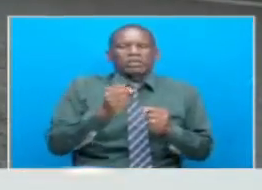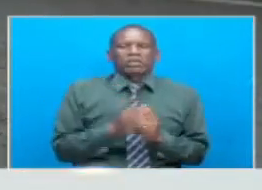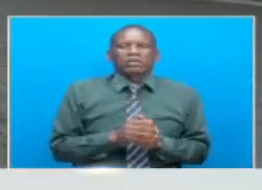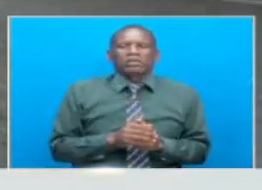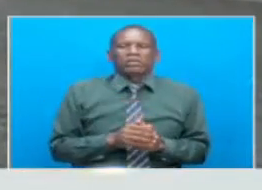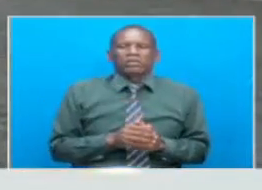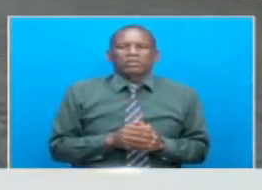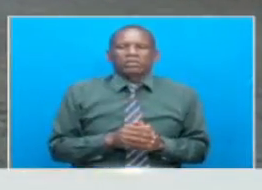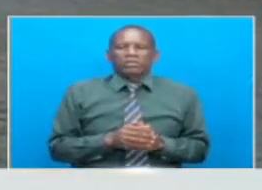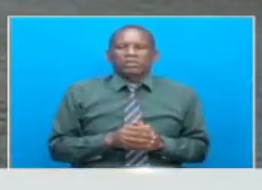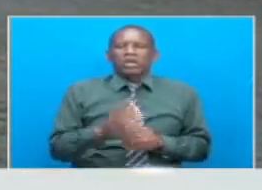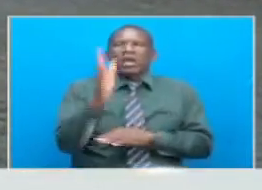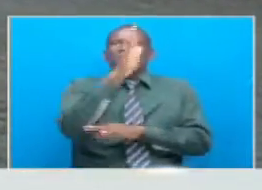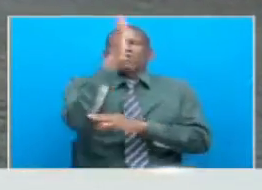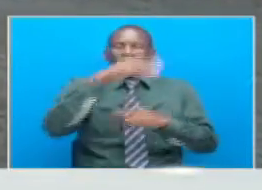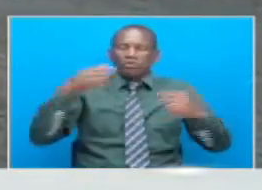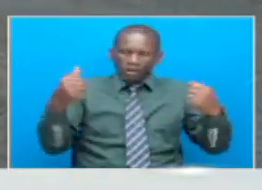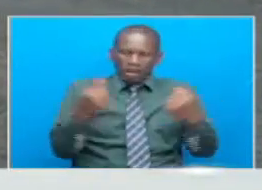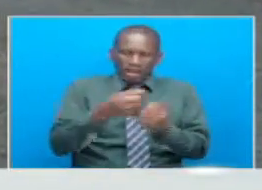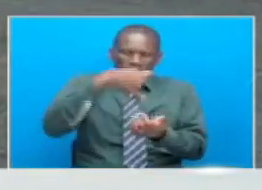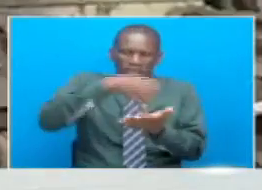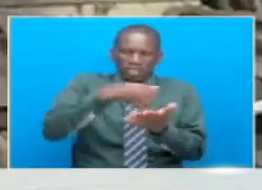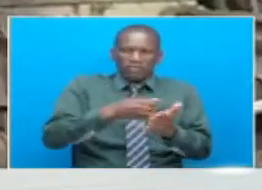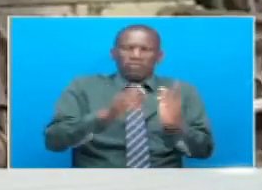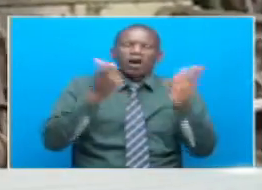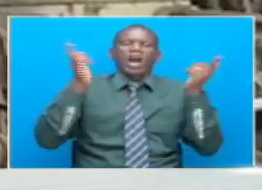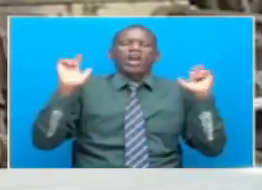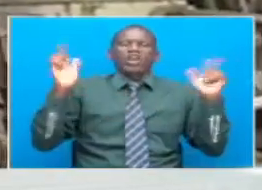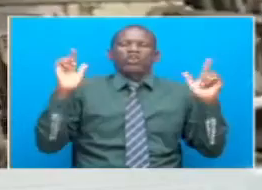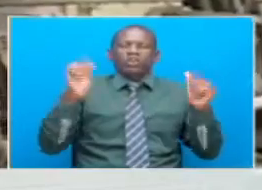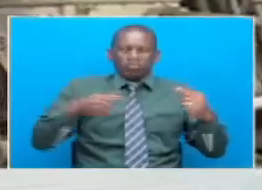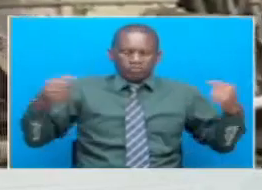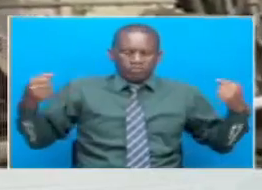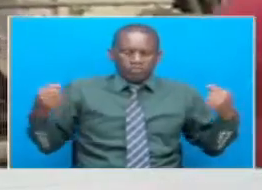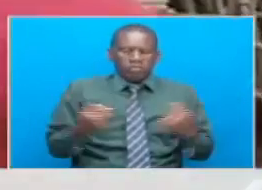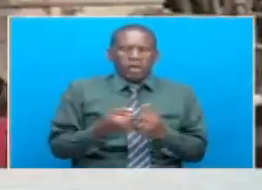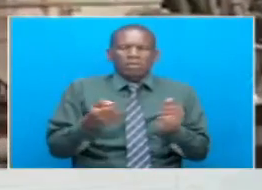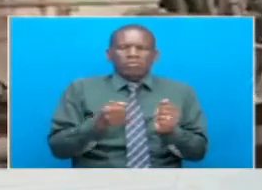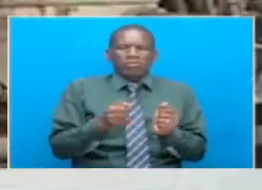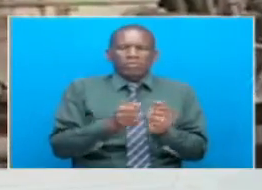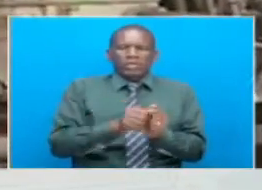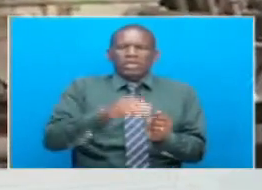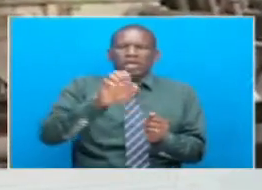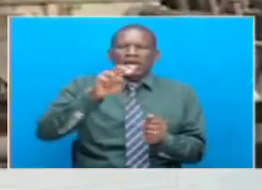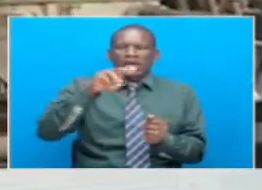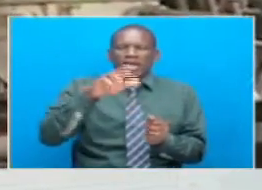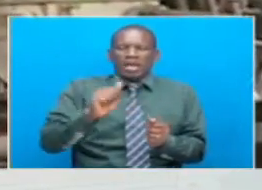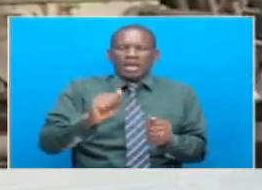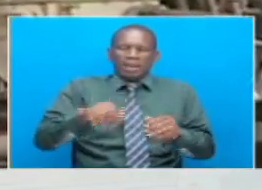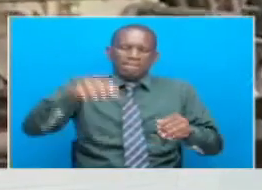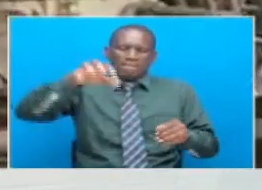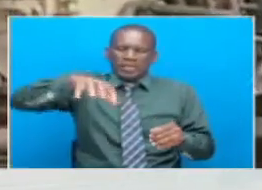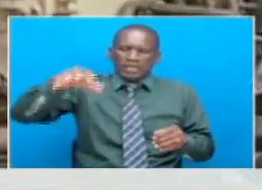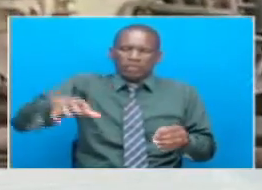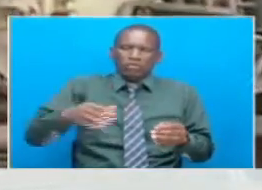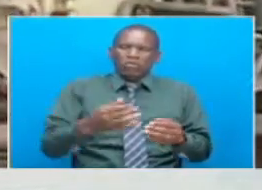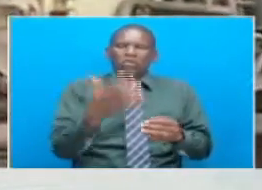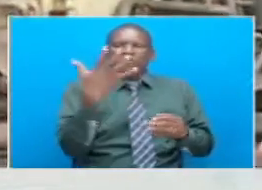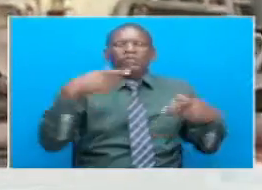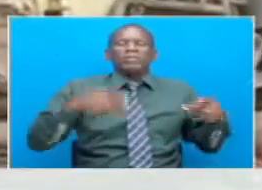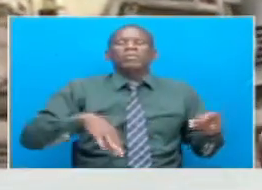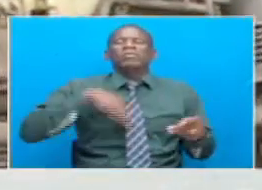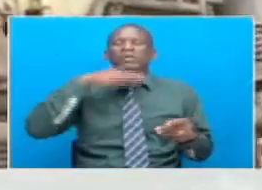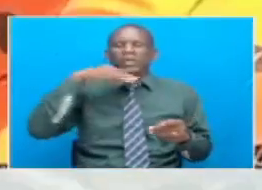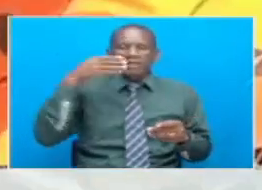The midday accident involving a trailer collided head-on with an Ena coach matatu, killing 5 people on